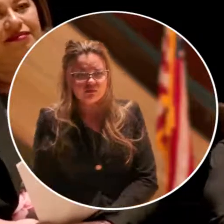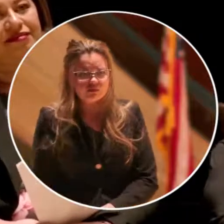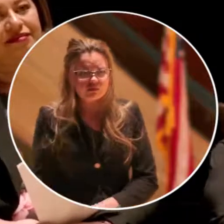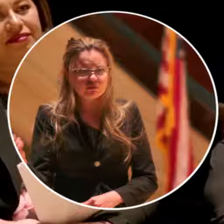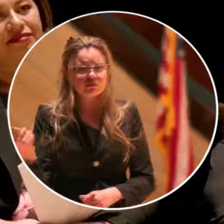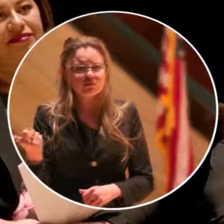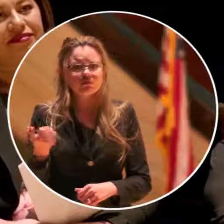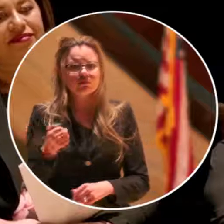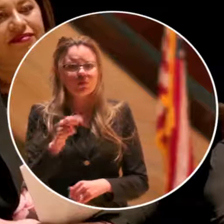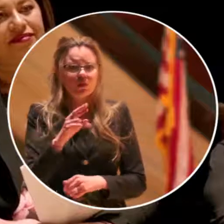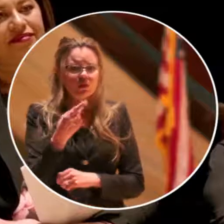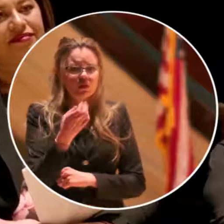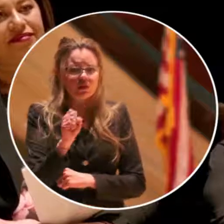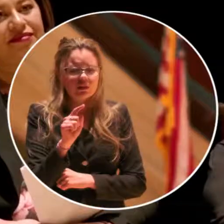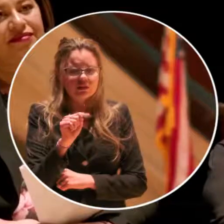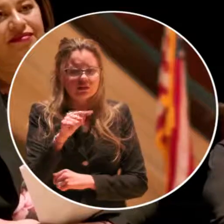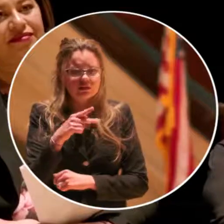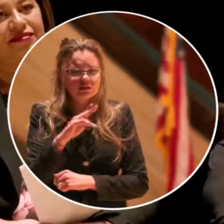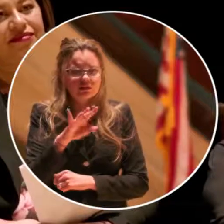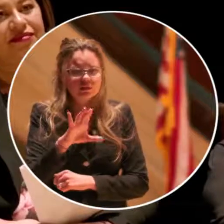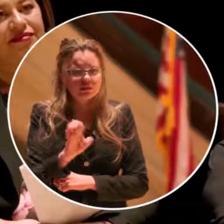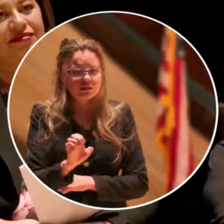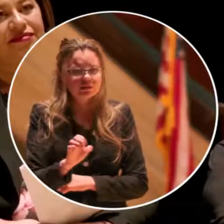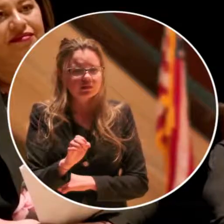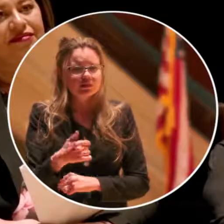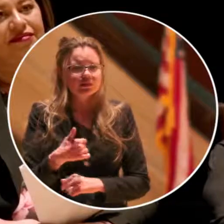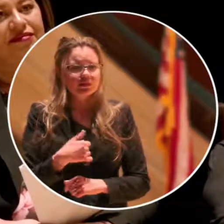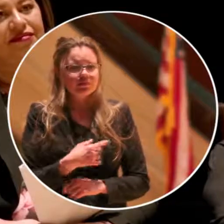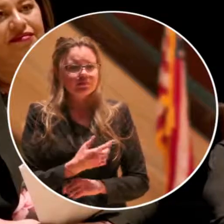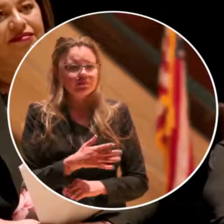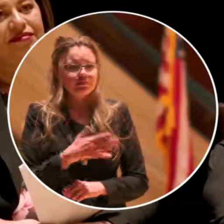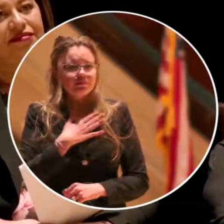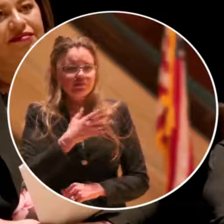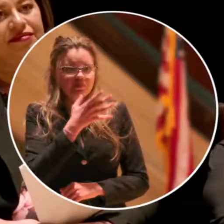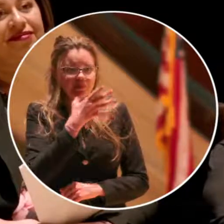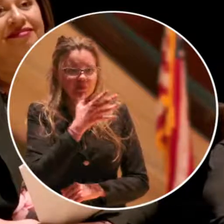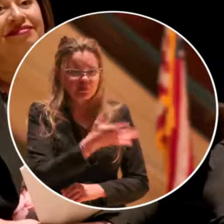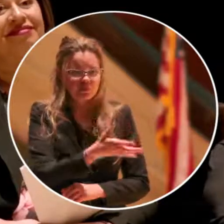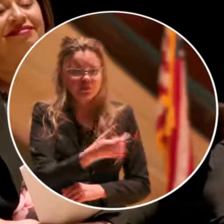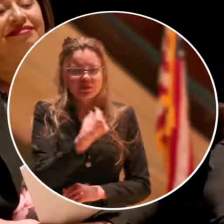95-year-old, 80-pound grandmother said, "I can't decide. Let me think."